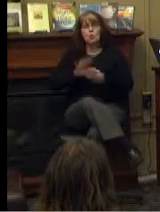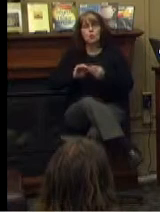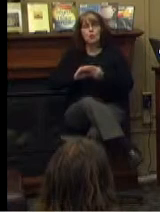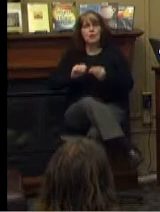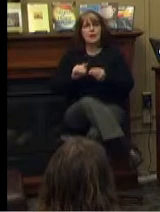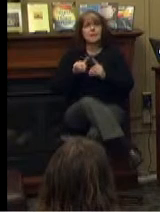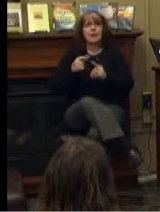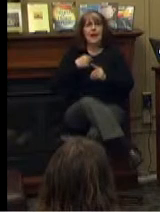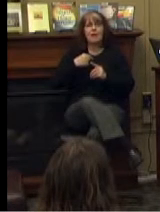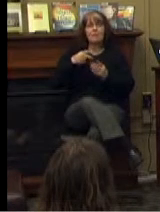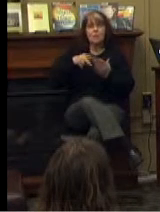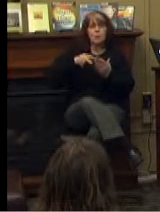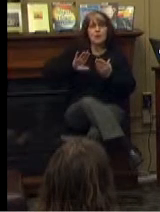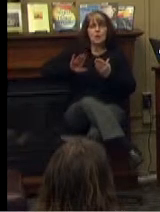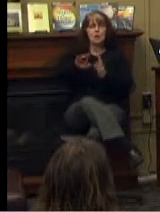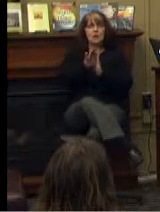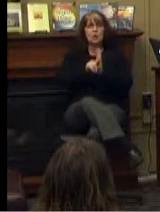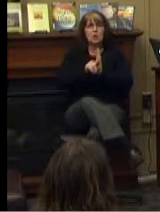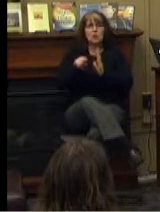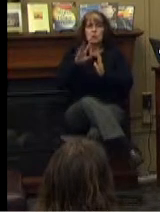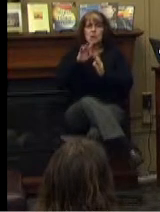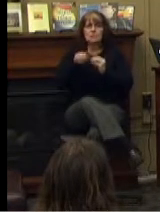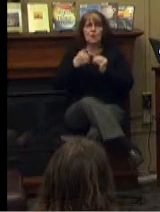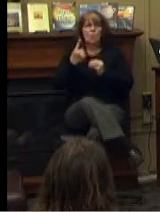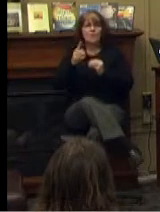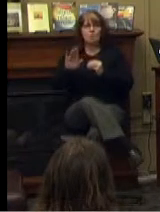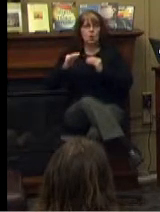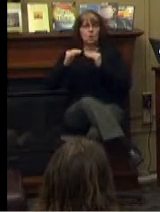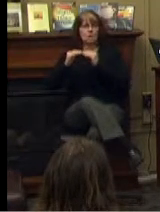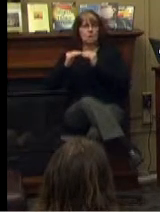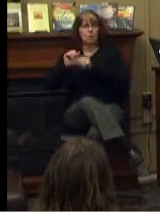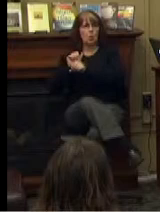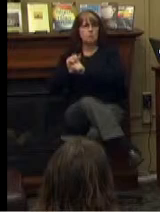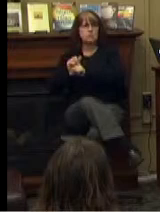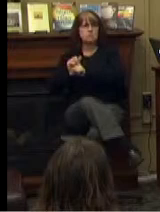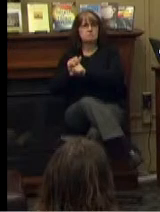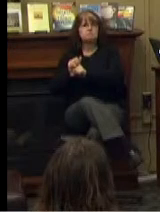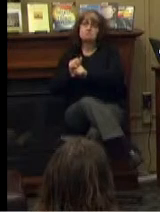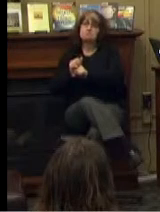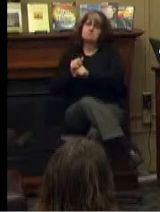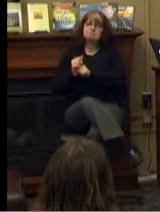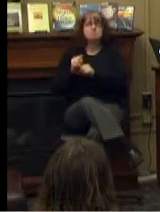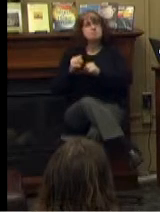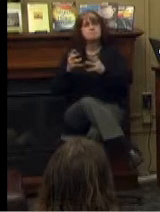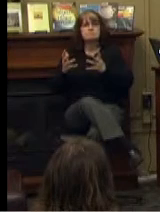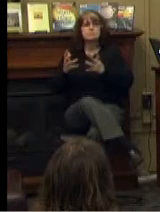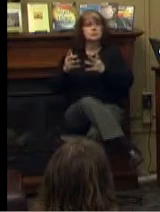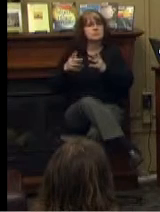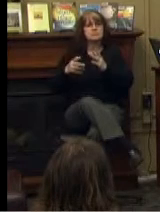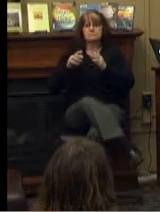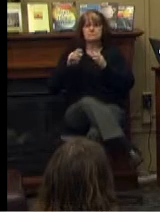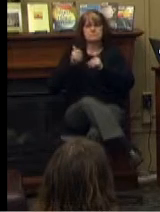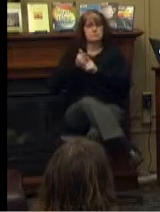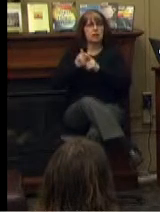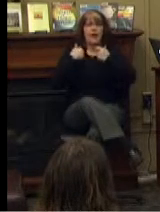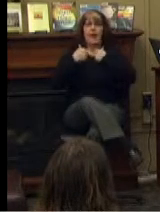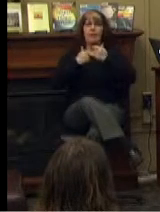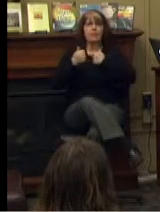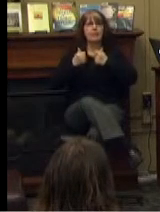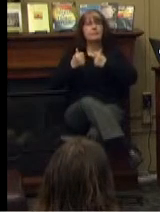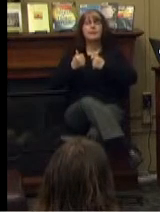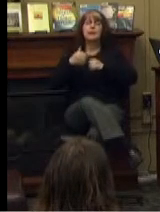about is this colleague of hers who went to bed, typical developing, she was an athlete, went to bed, and